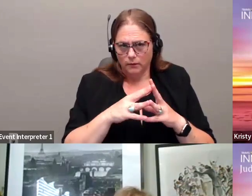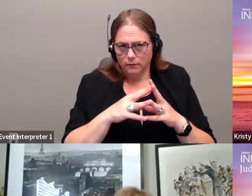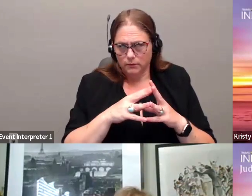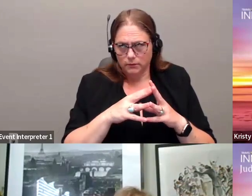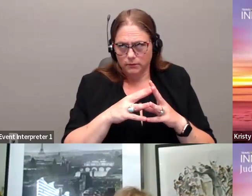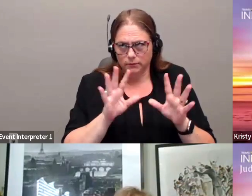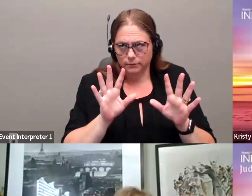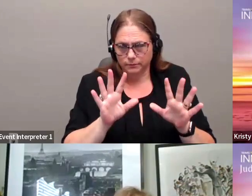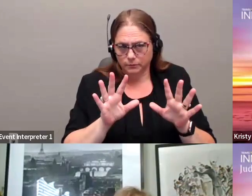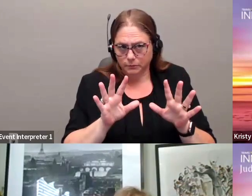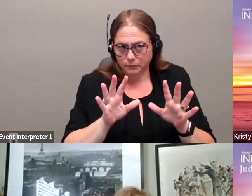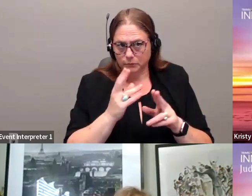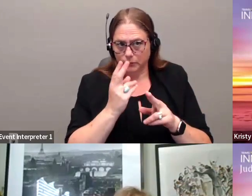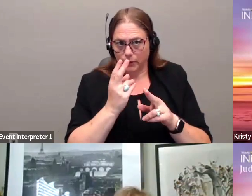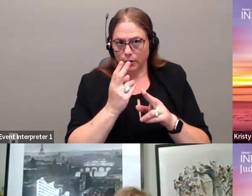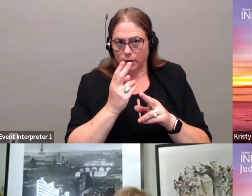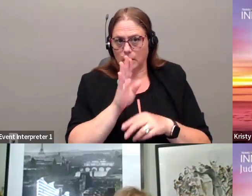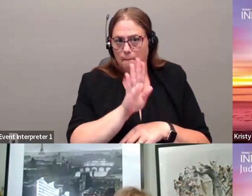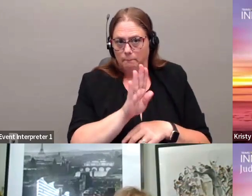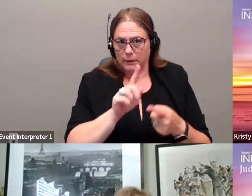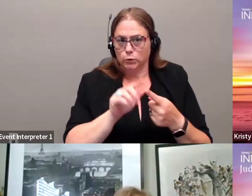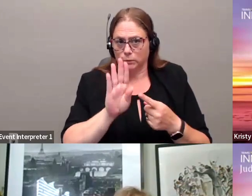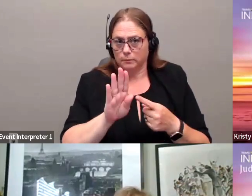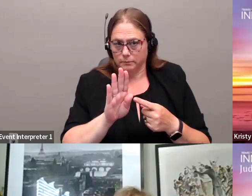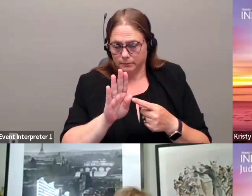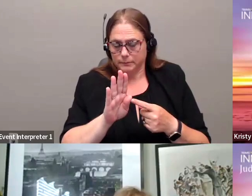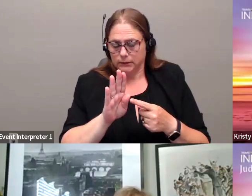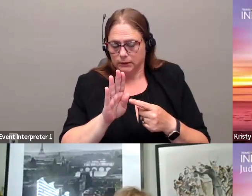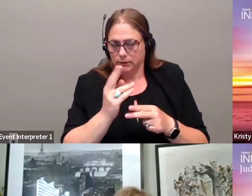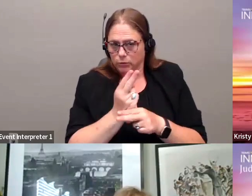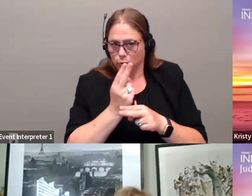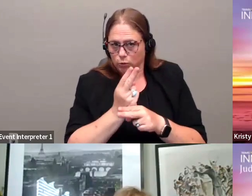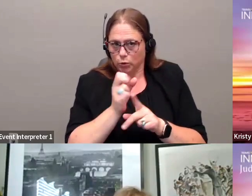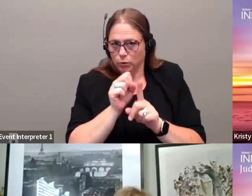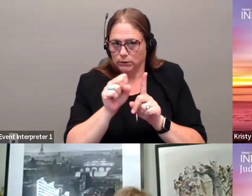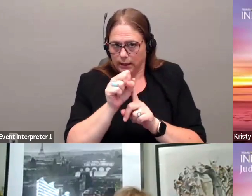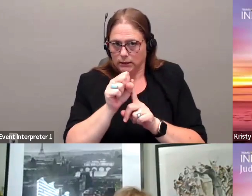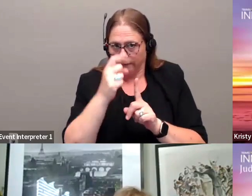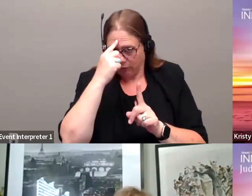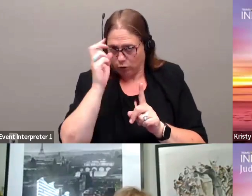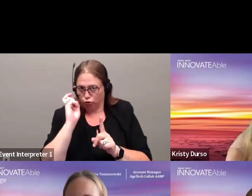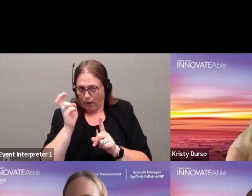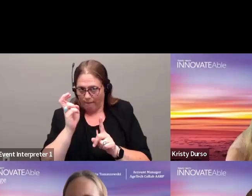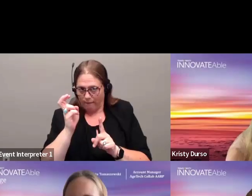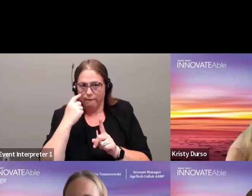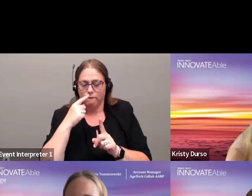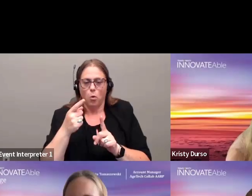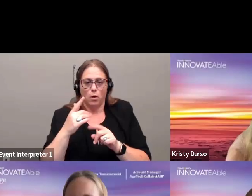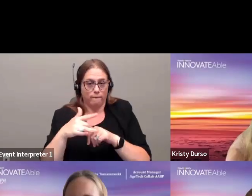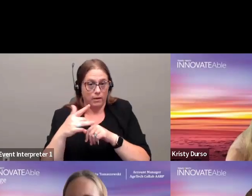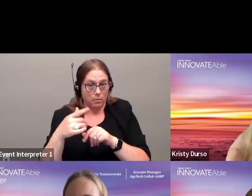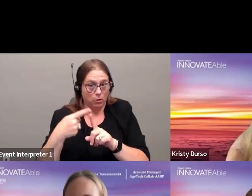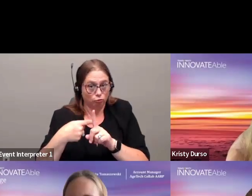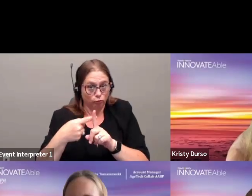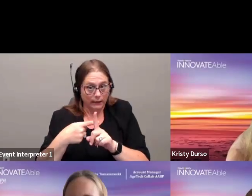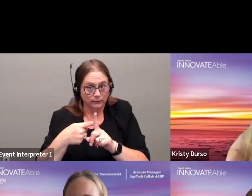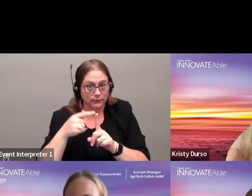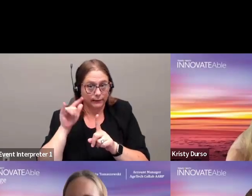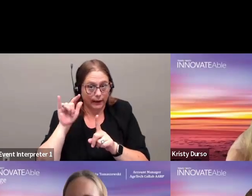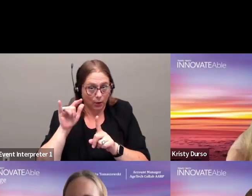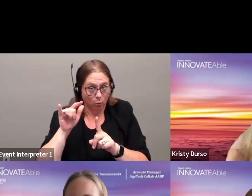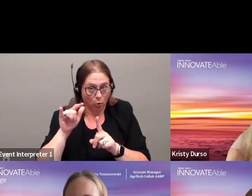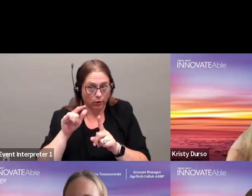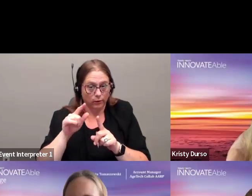the use case for the B2B use case in the travel industry is really to have these for rent at airports and at